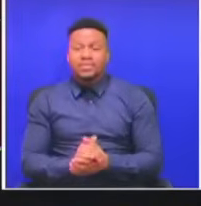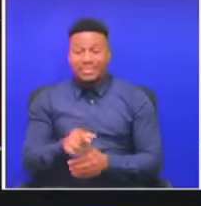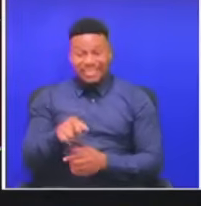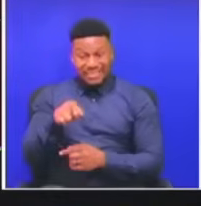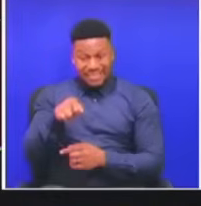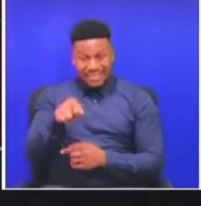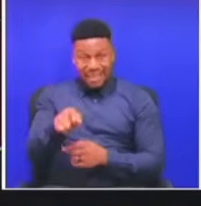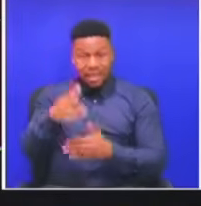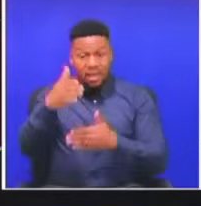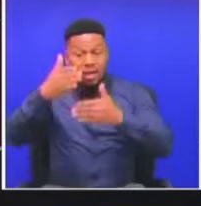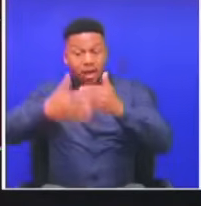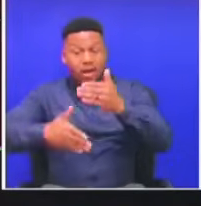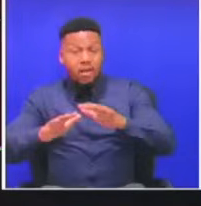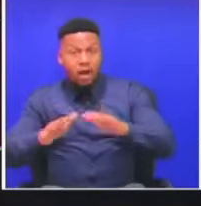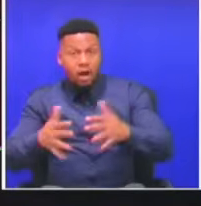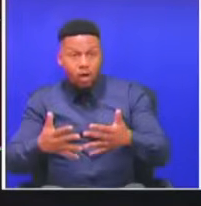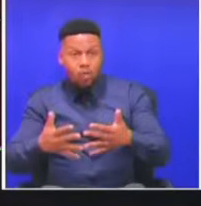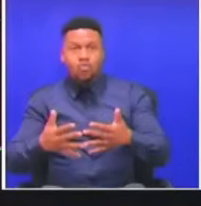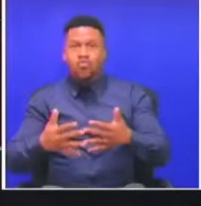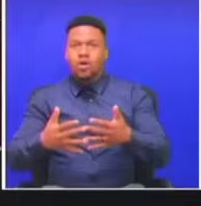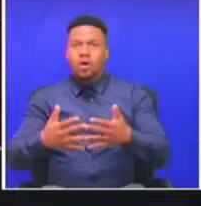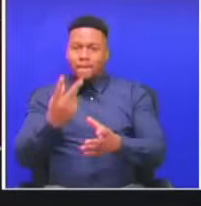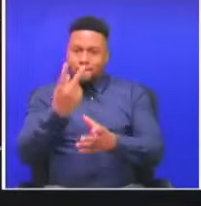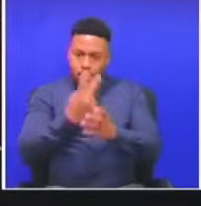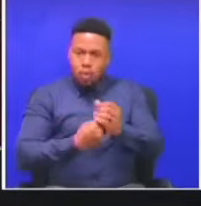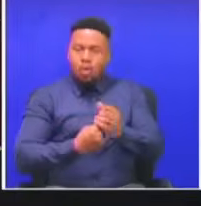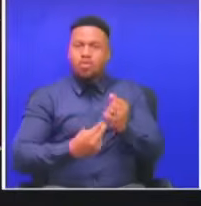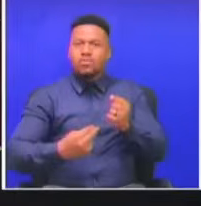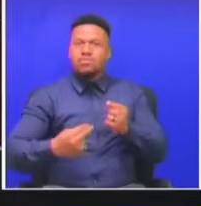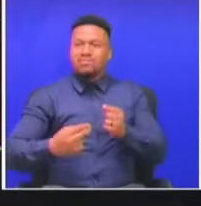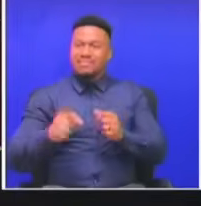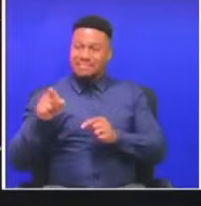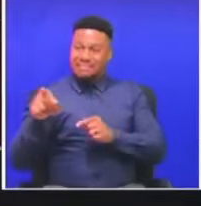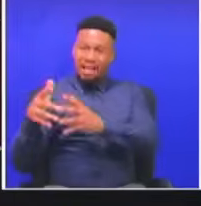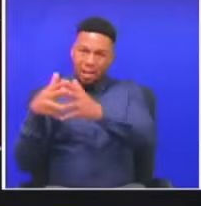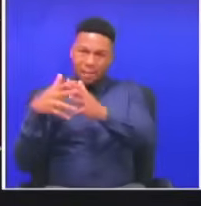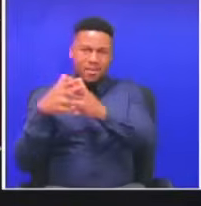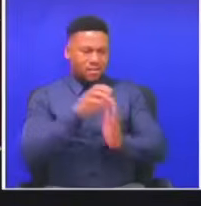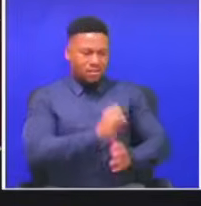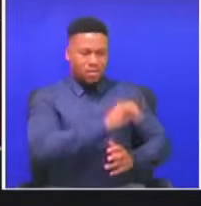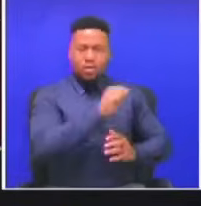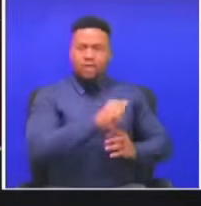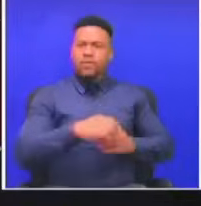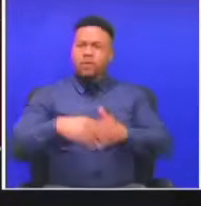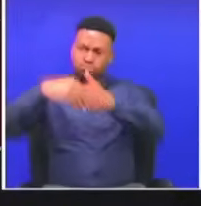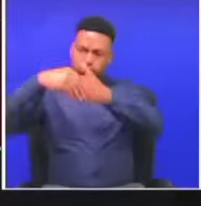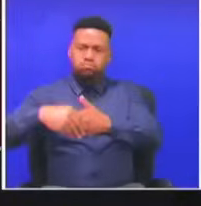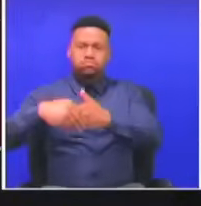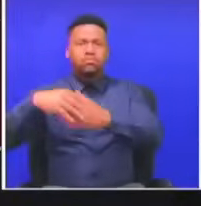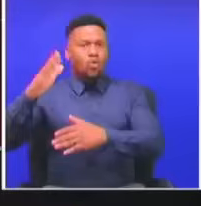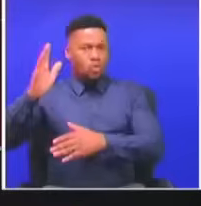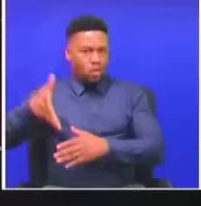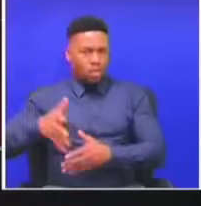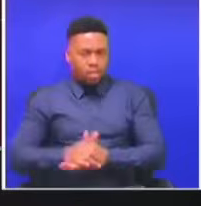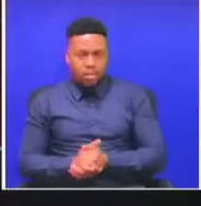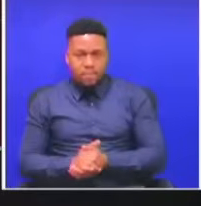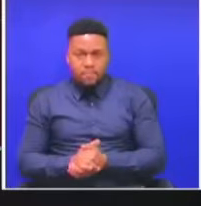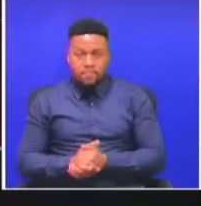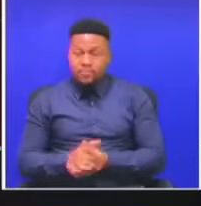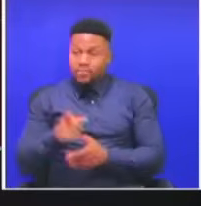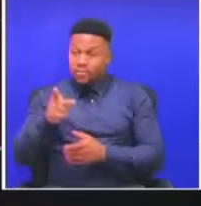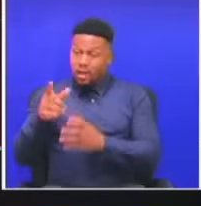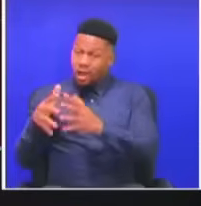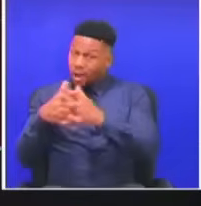a mutually beneficial outcome. The United States is our second largest trading